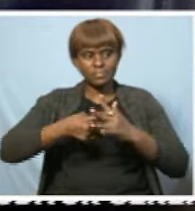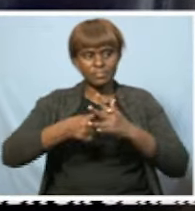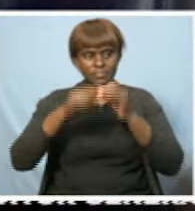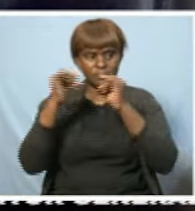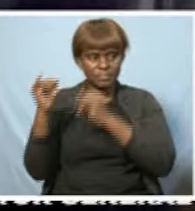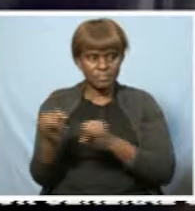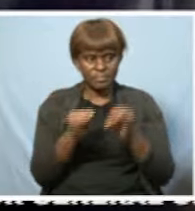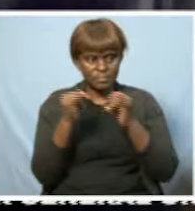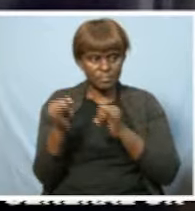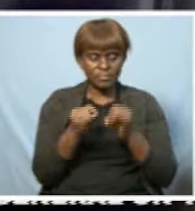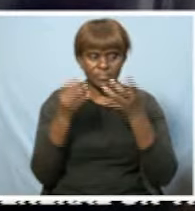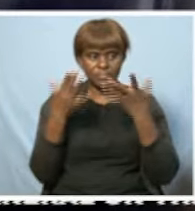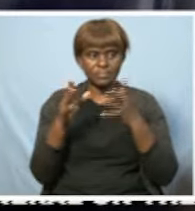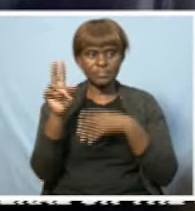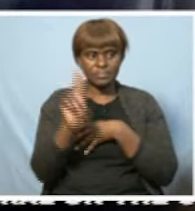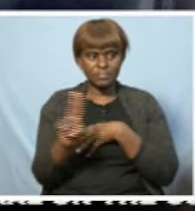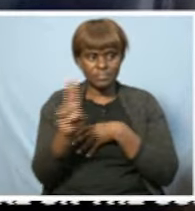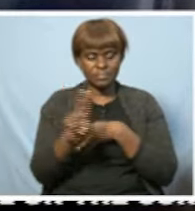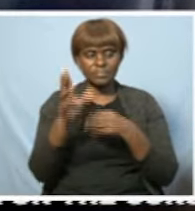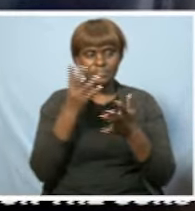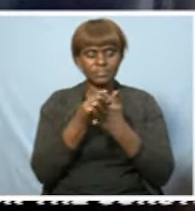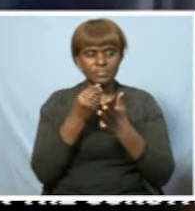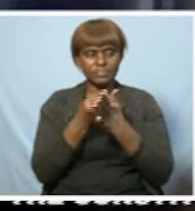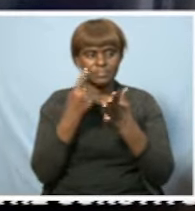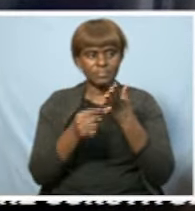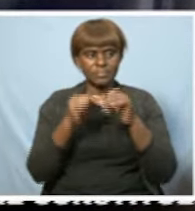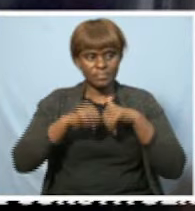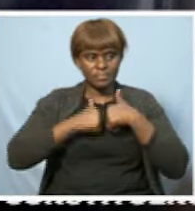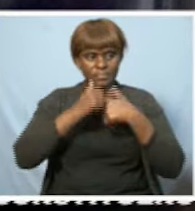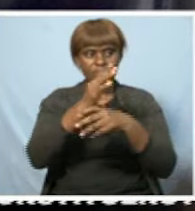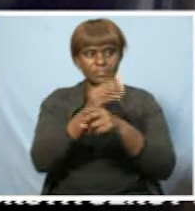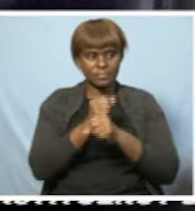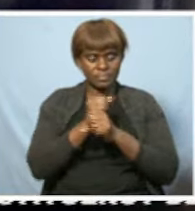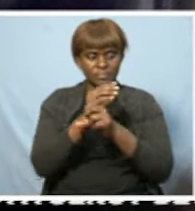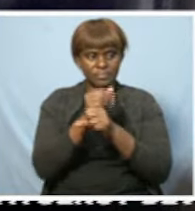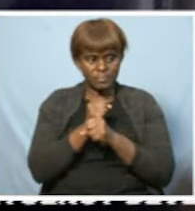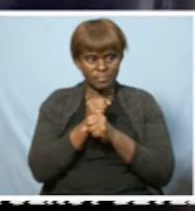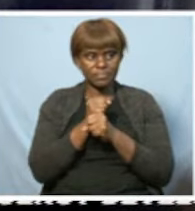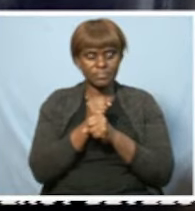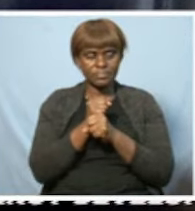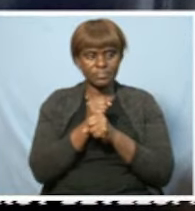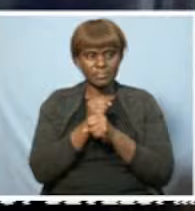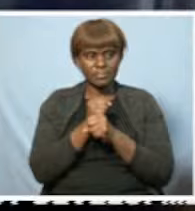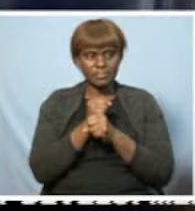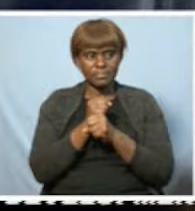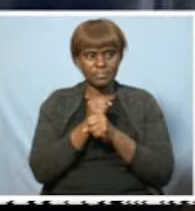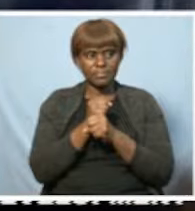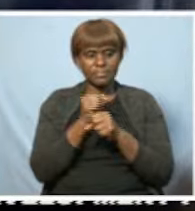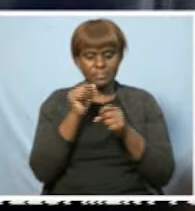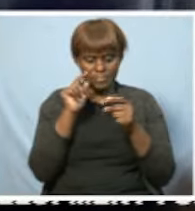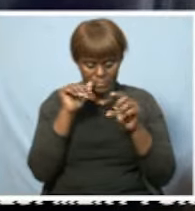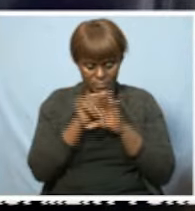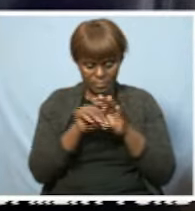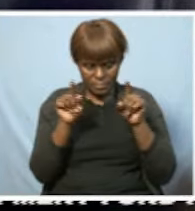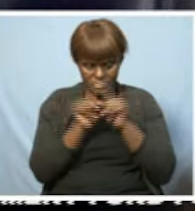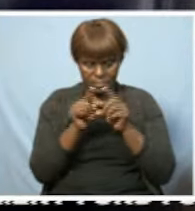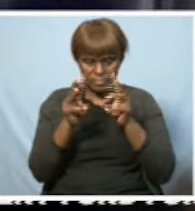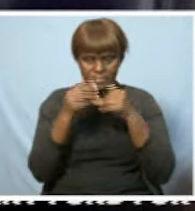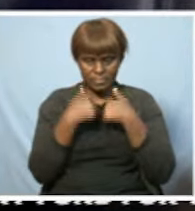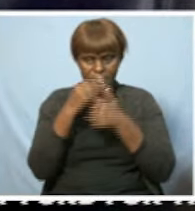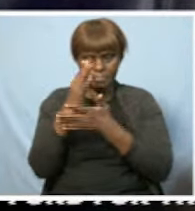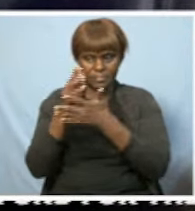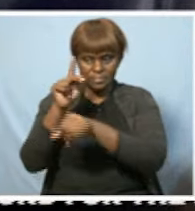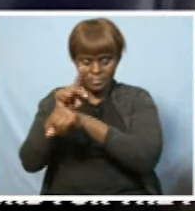implement them using the funds that we were receiving. And to this effect, there are some projects